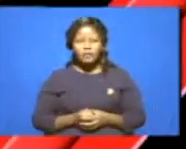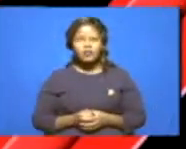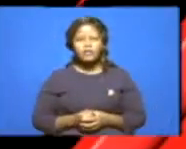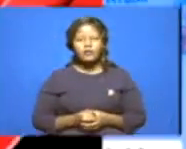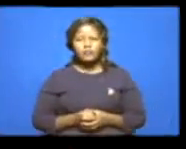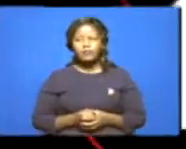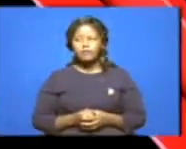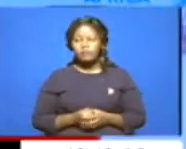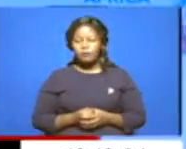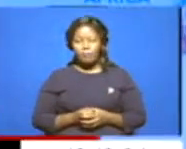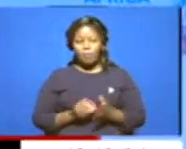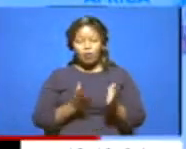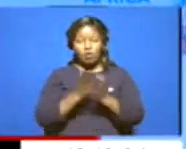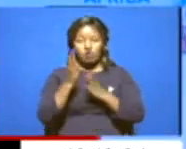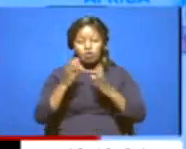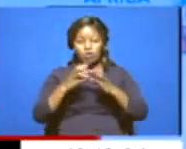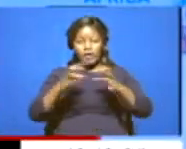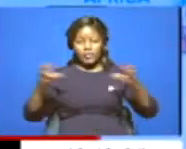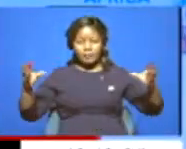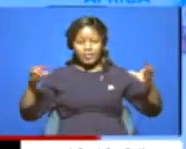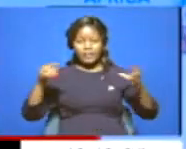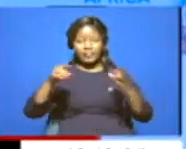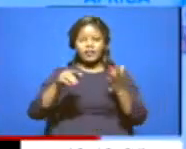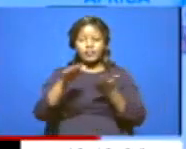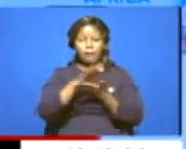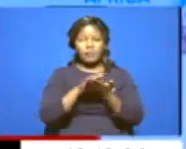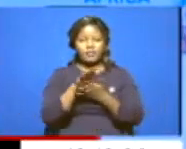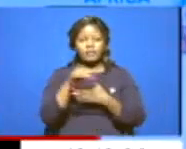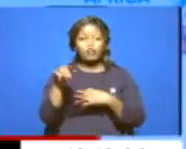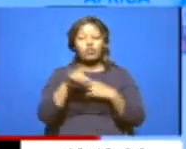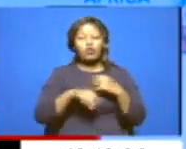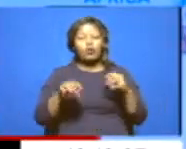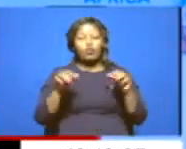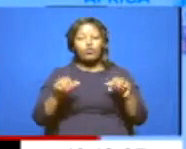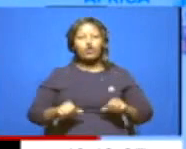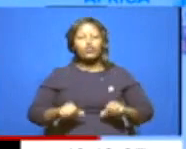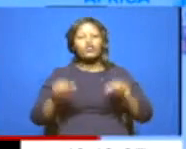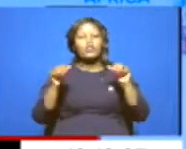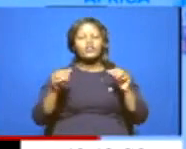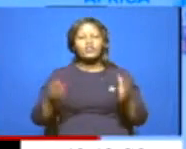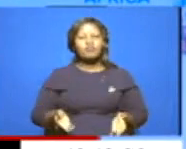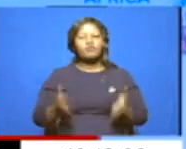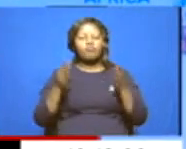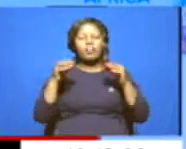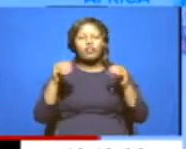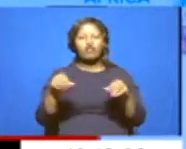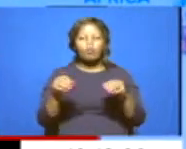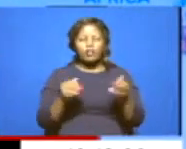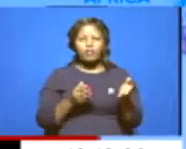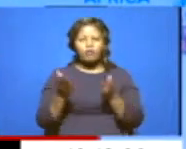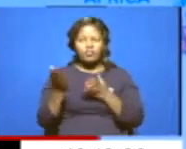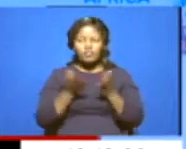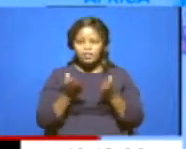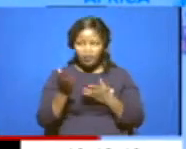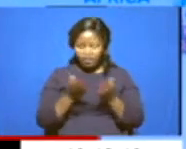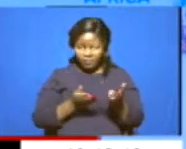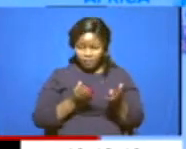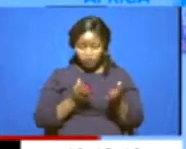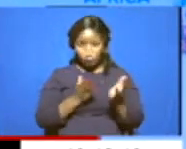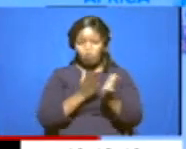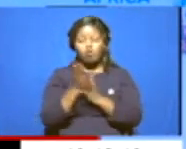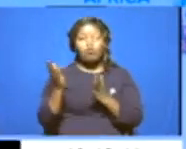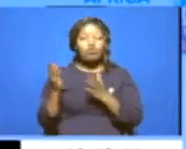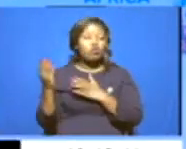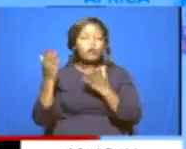By expanding this space, we continuously improve the quality of services provided in the spirit of